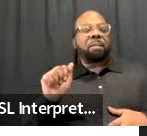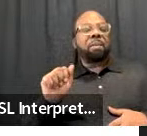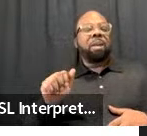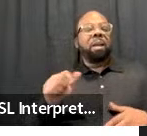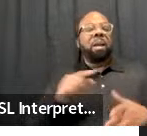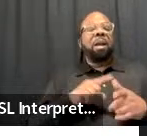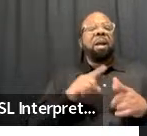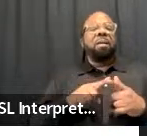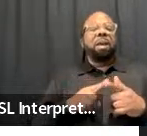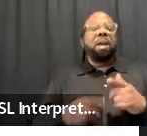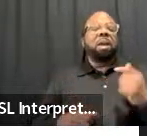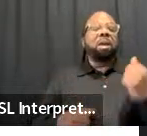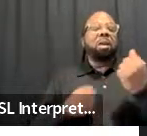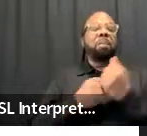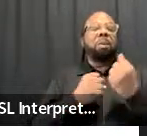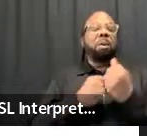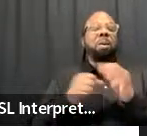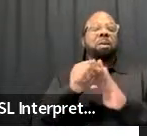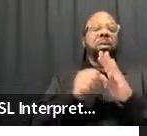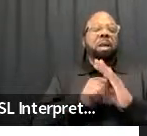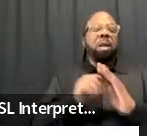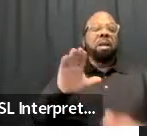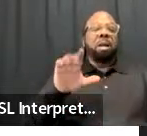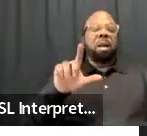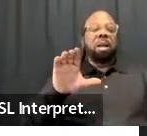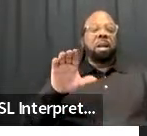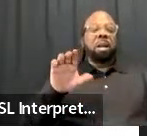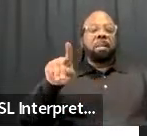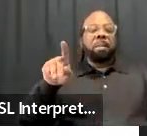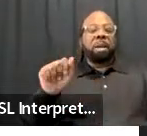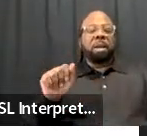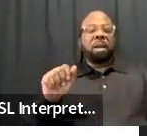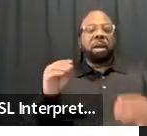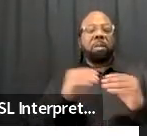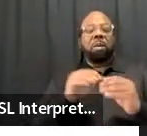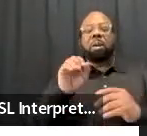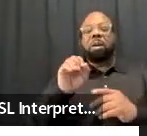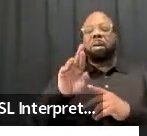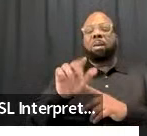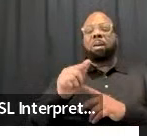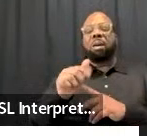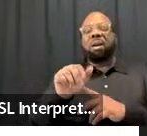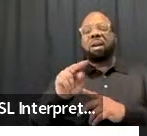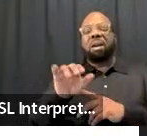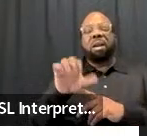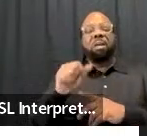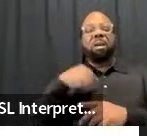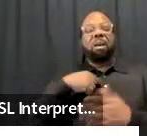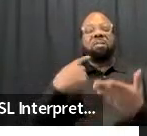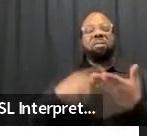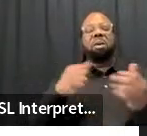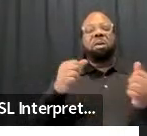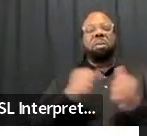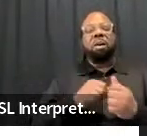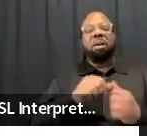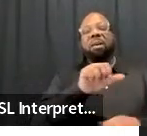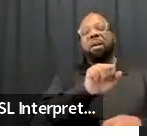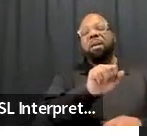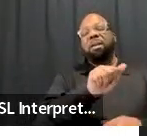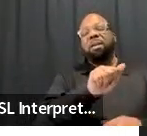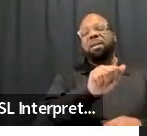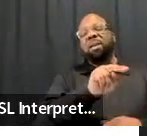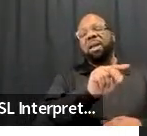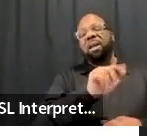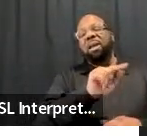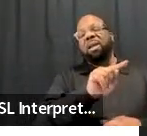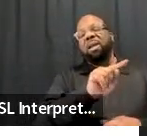state CLCPA. When it comes to organics, we have talked with DEP, sanitation, parks, DCAS, MOCEJ. We speak